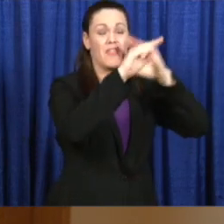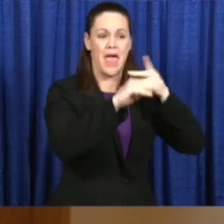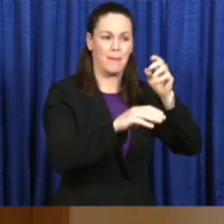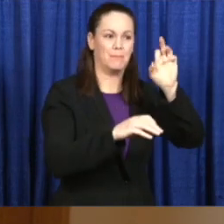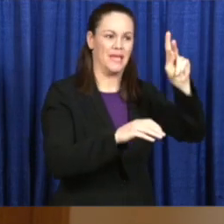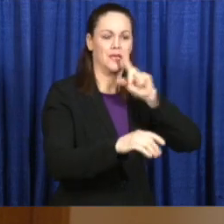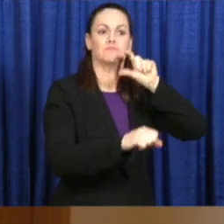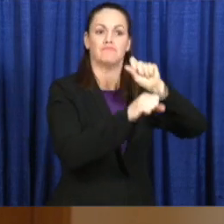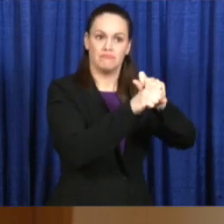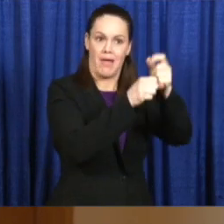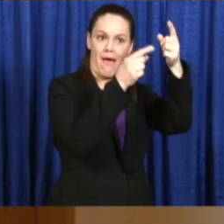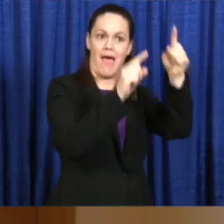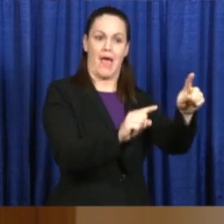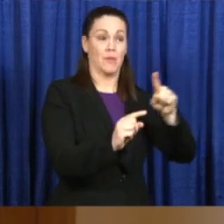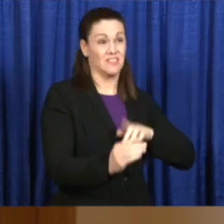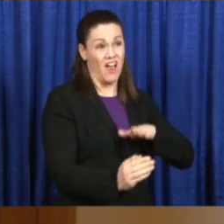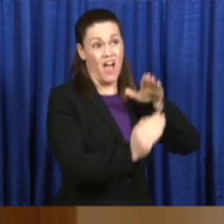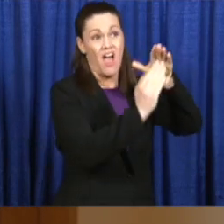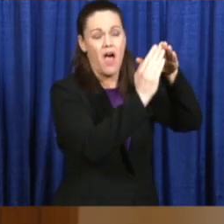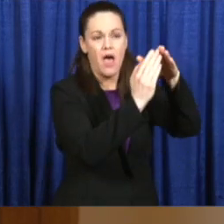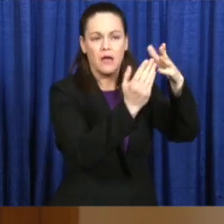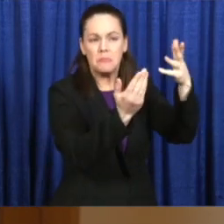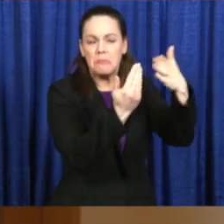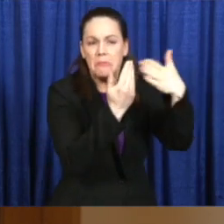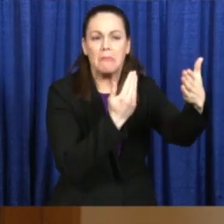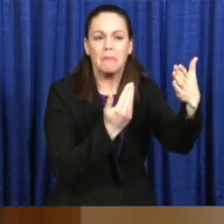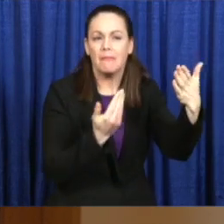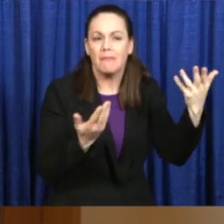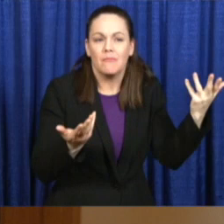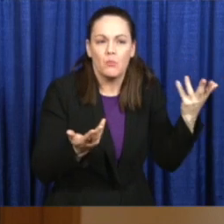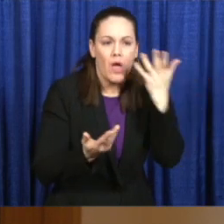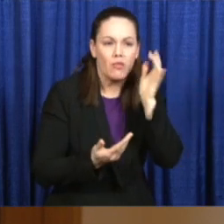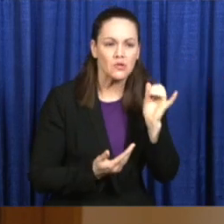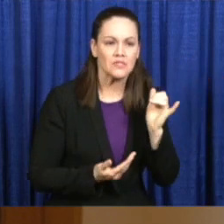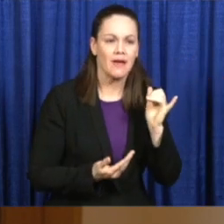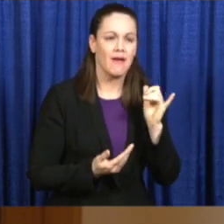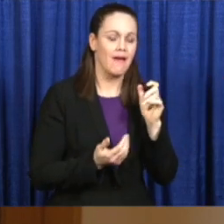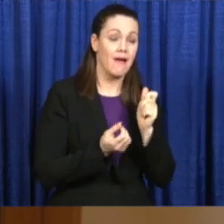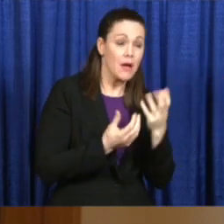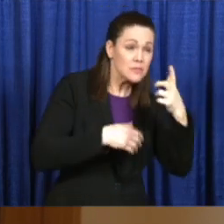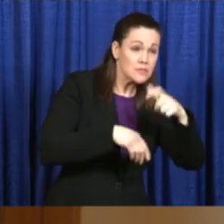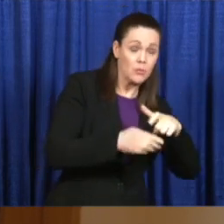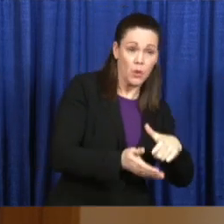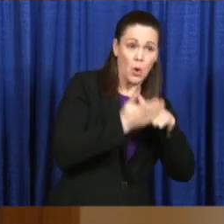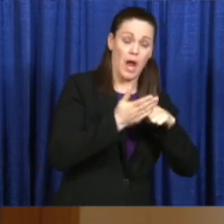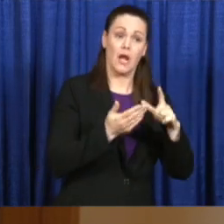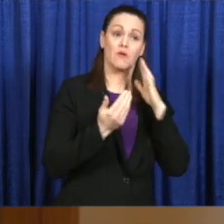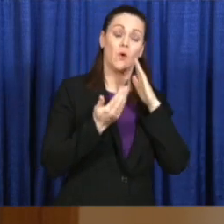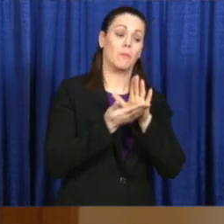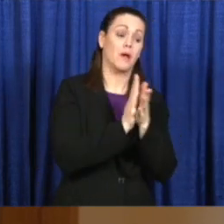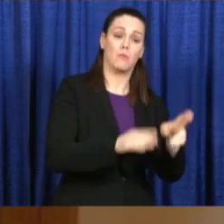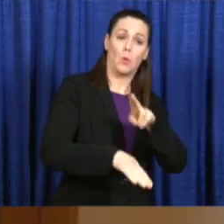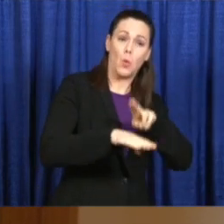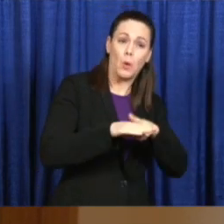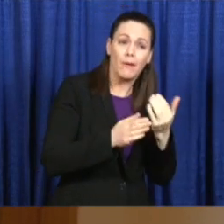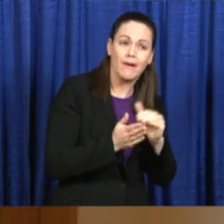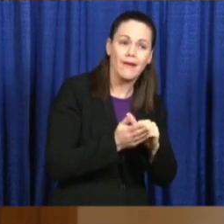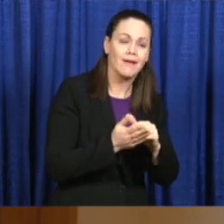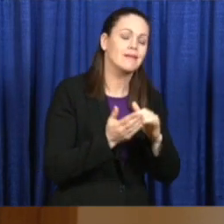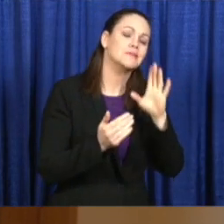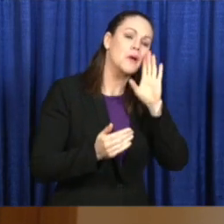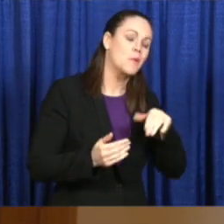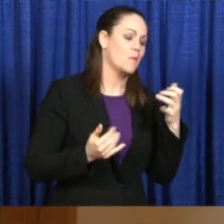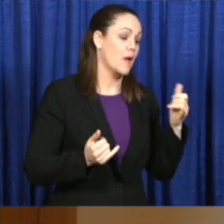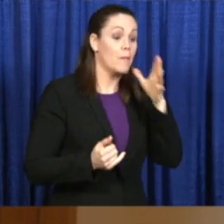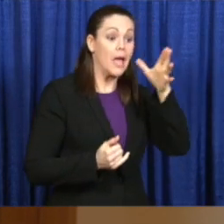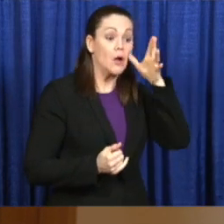How long after that do you think life will come back to normal? There are parents who are now thinking about, their summer camps for their kids